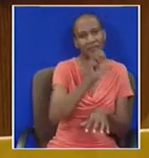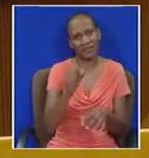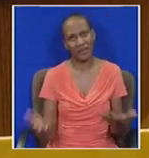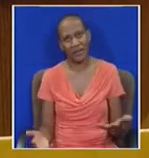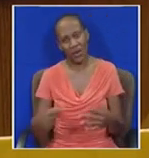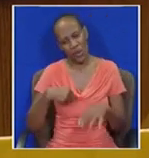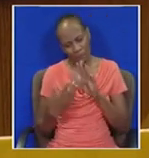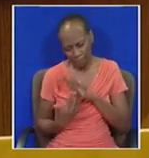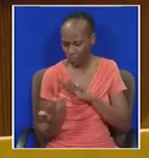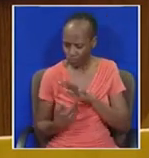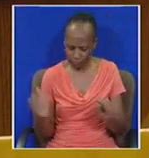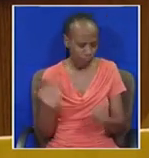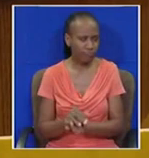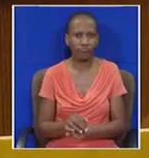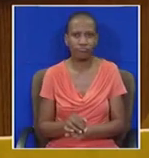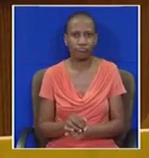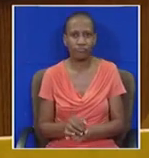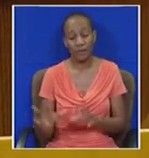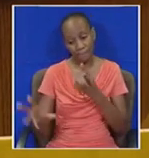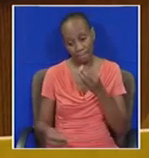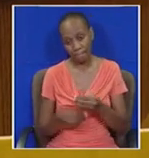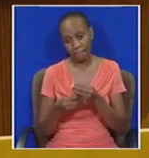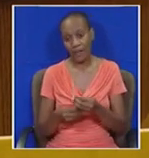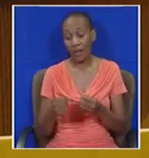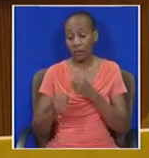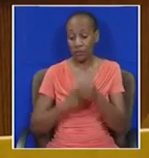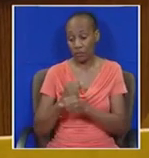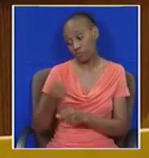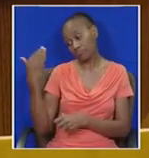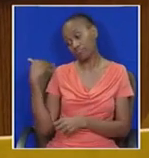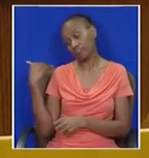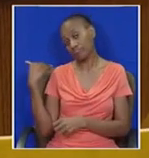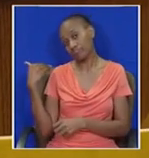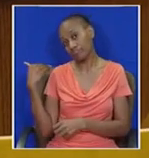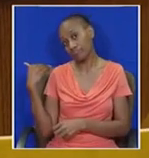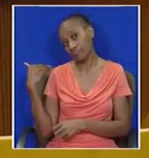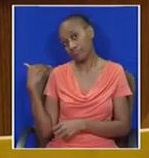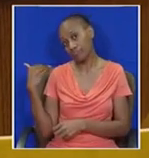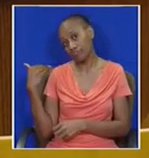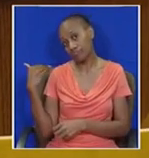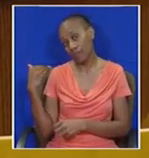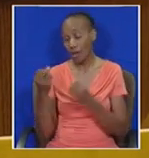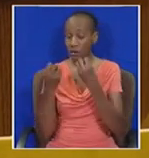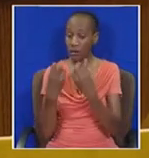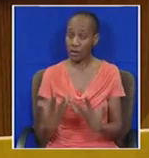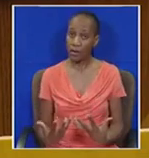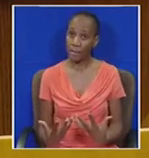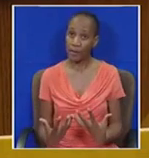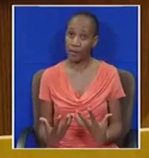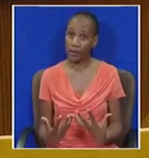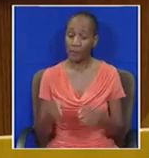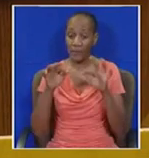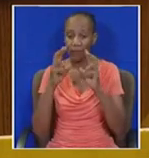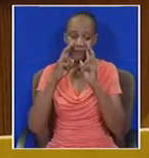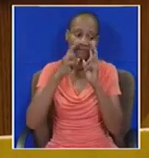passionate about this. And may I add that last year, we increased the number of